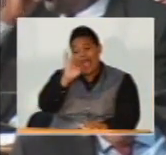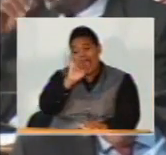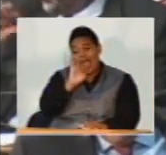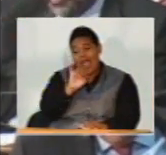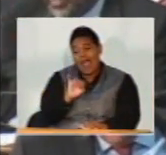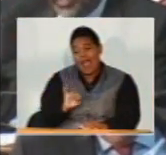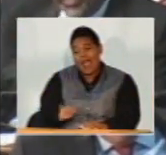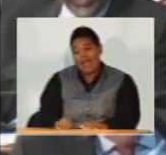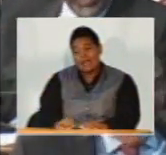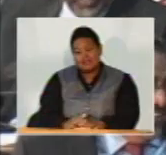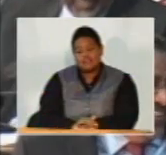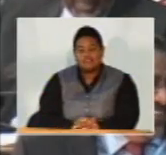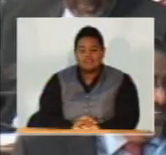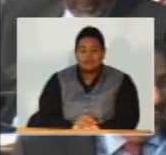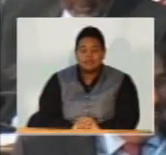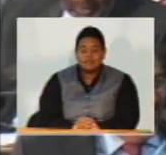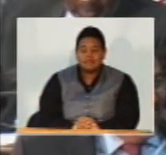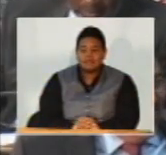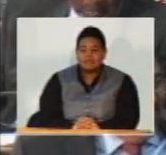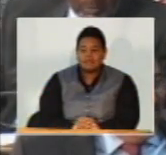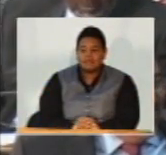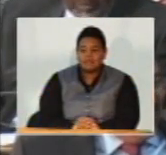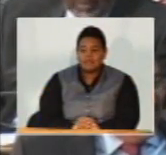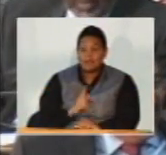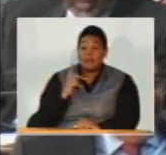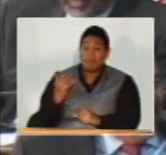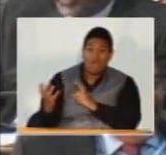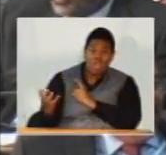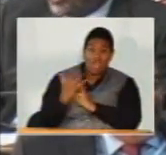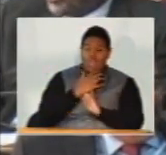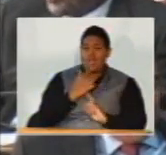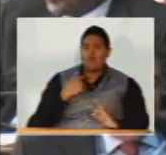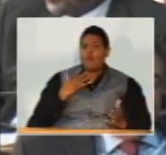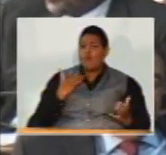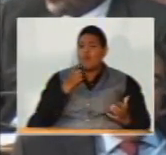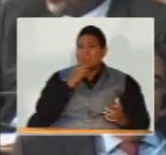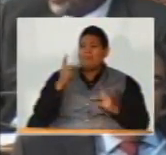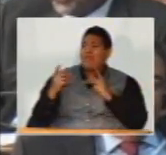being bombarded by people who wanted to pursue